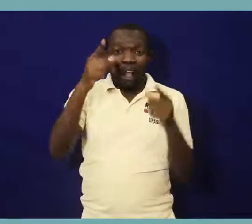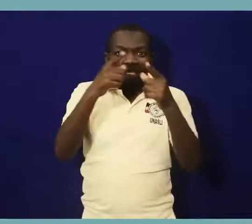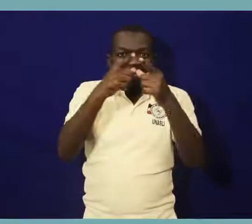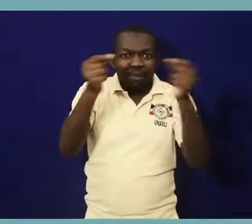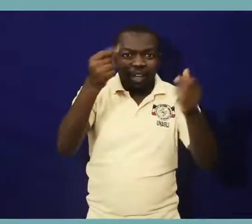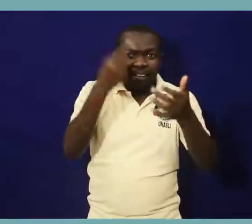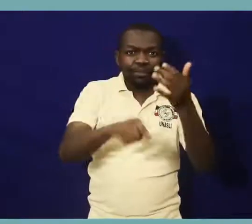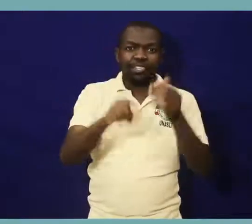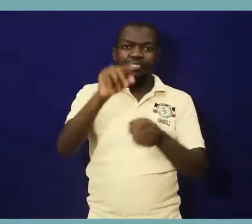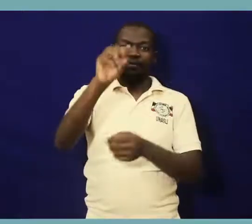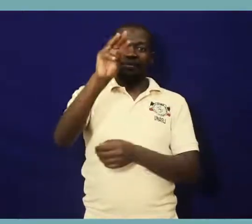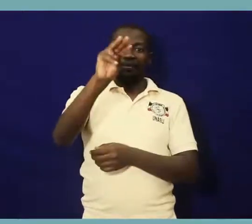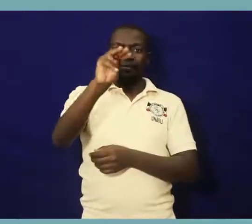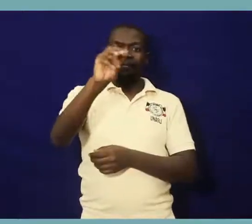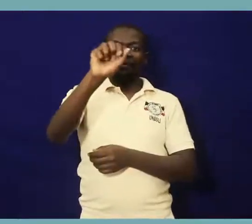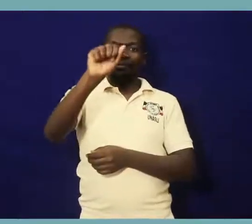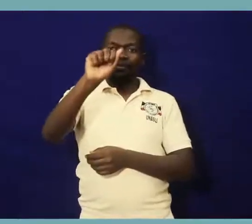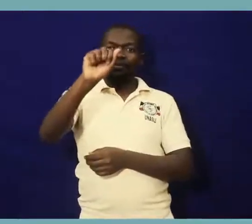main.